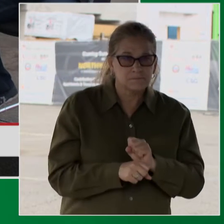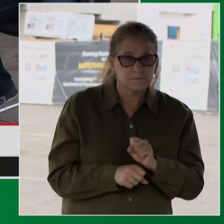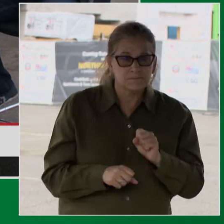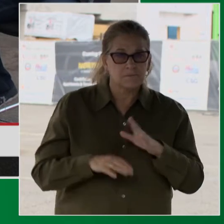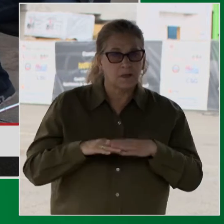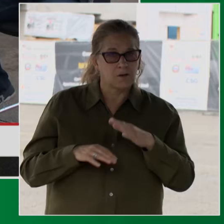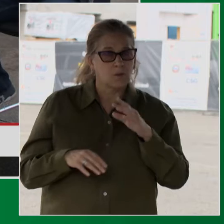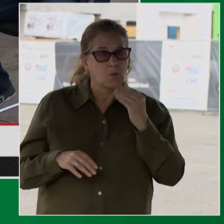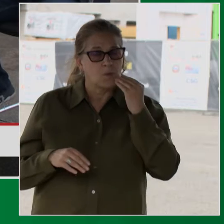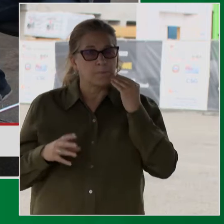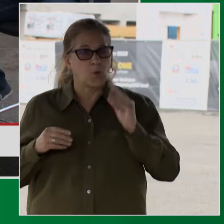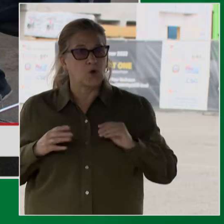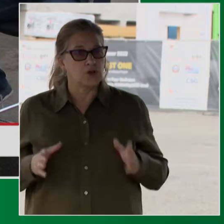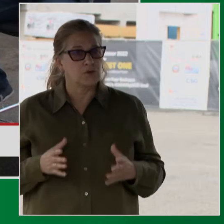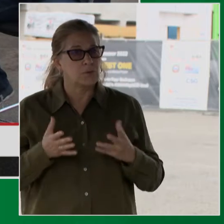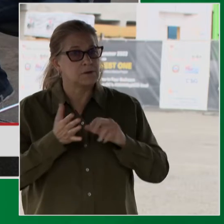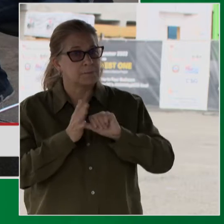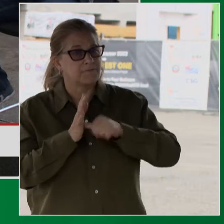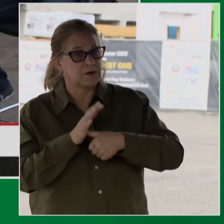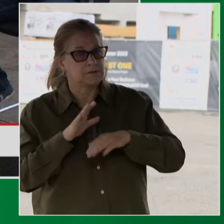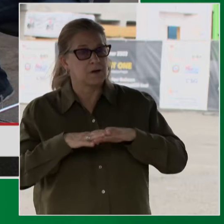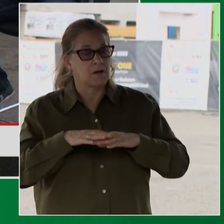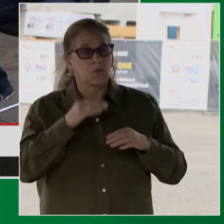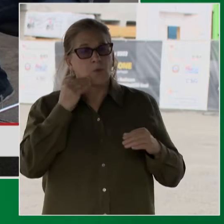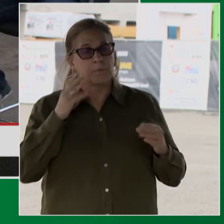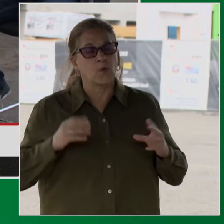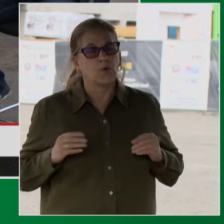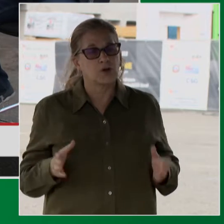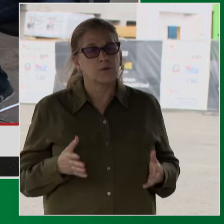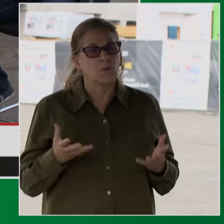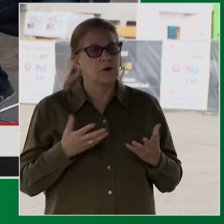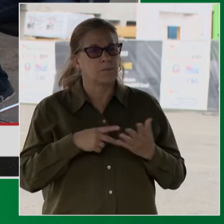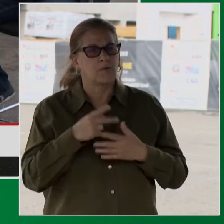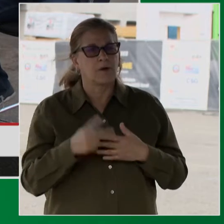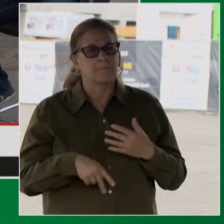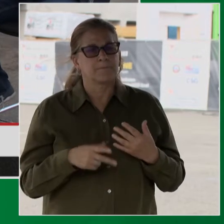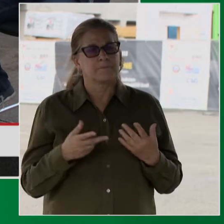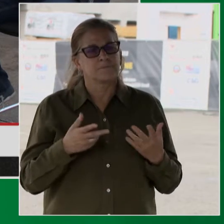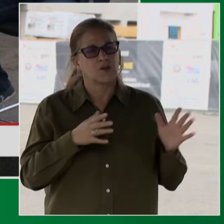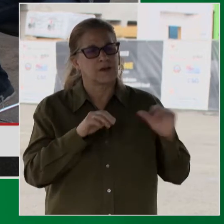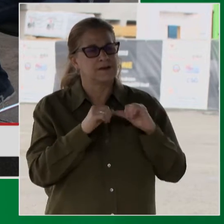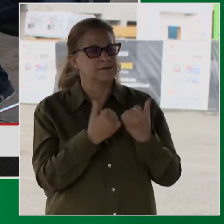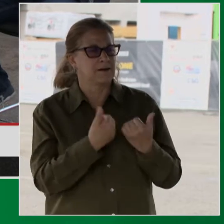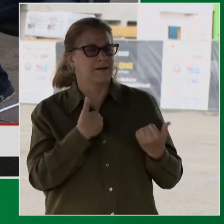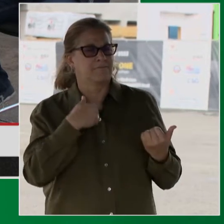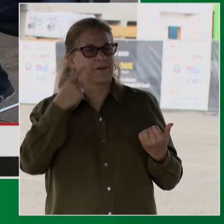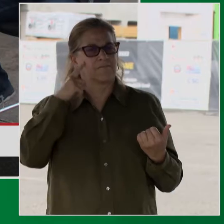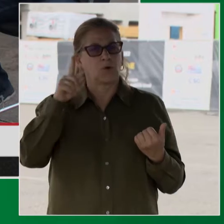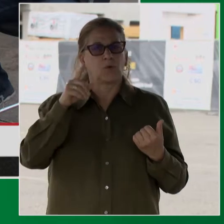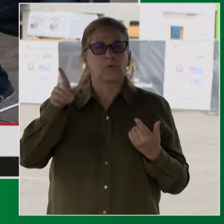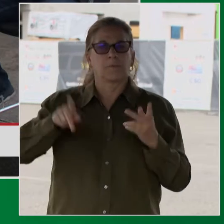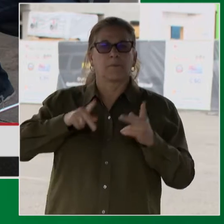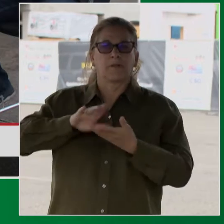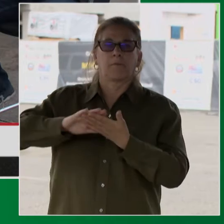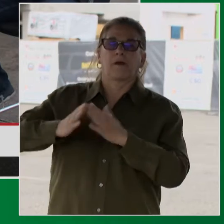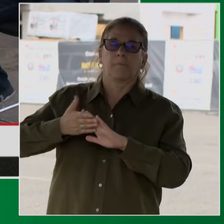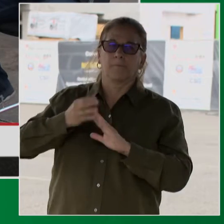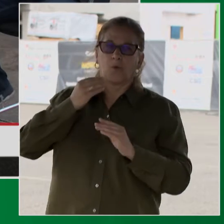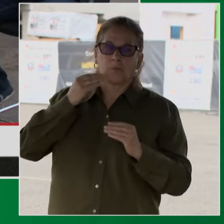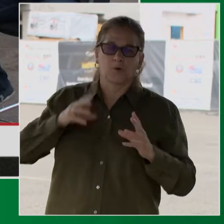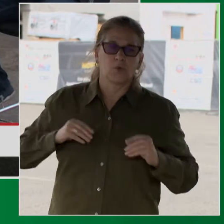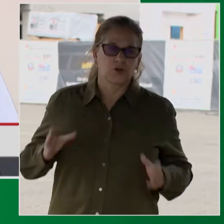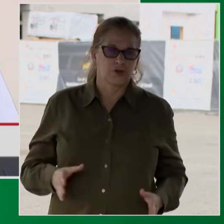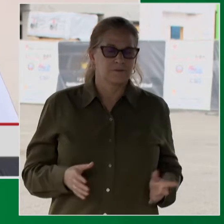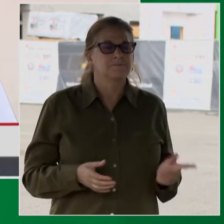lot of the council members have been talking about that too. What programs do your agencies have in place for home ownership? Well, we work together on that as